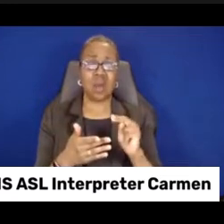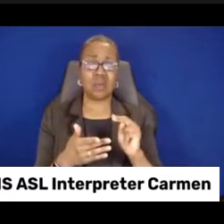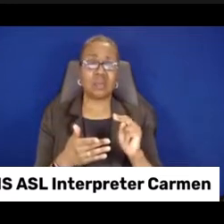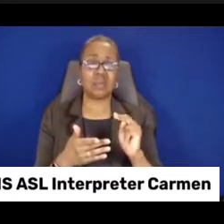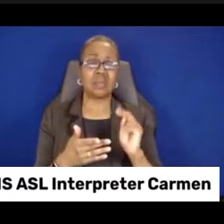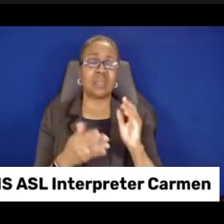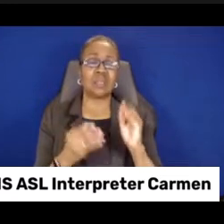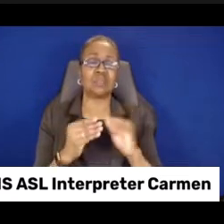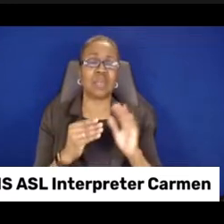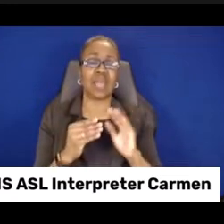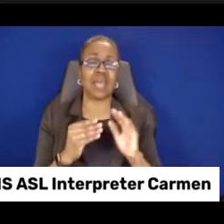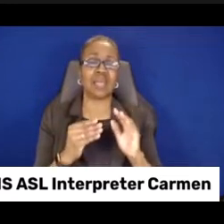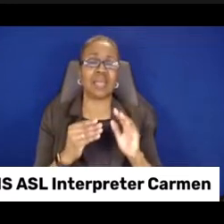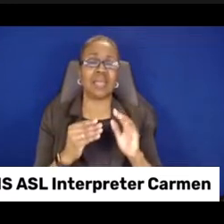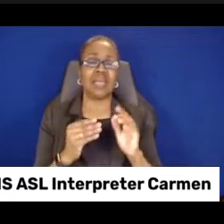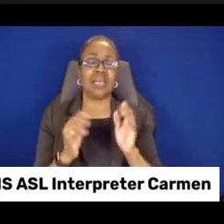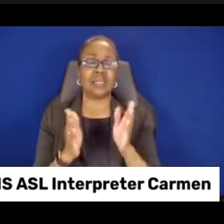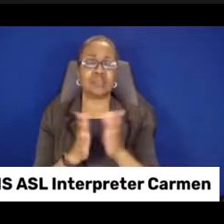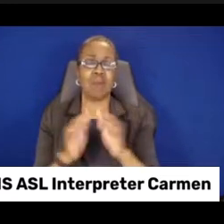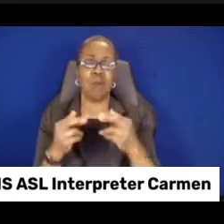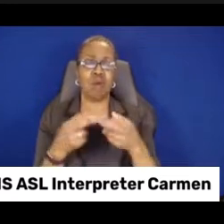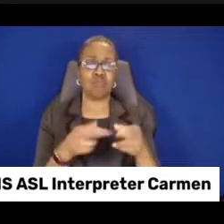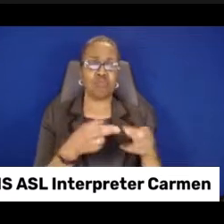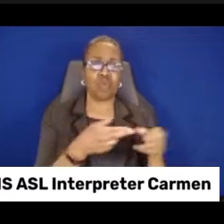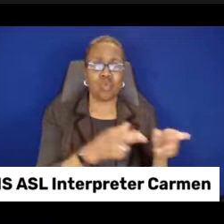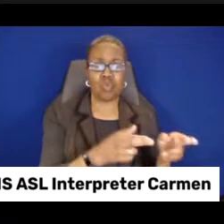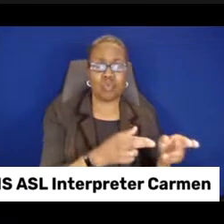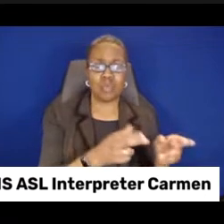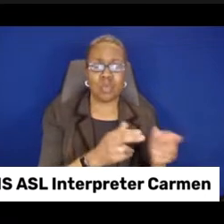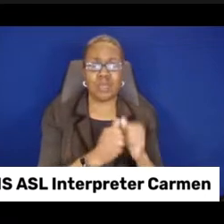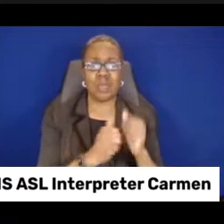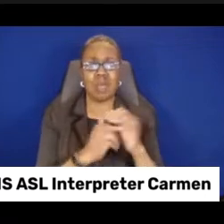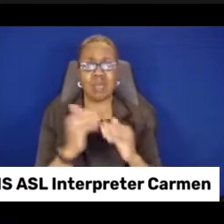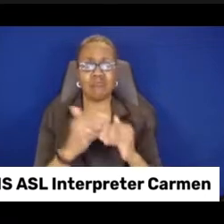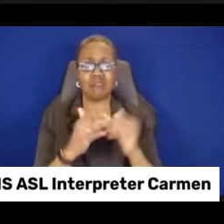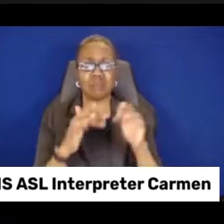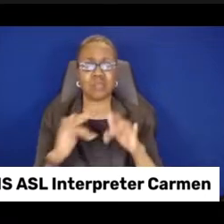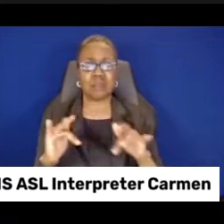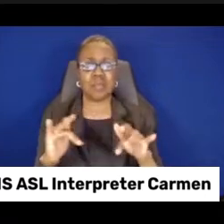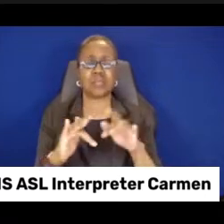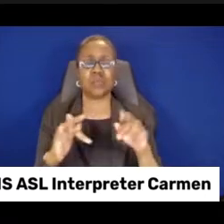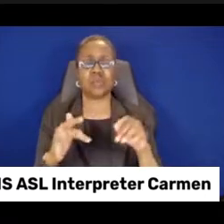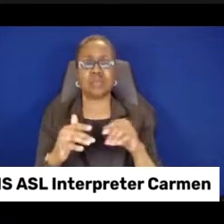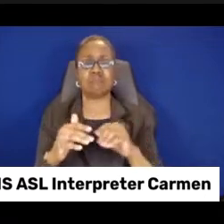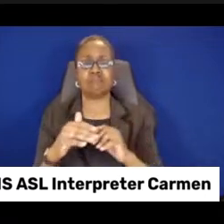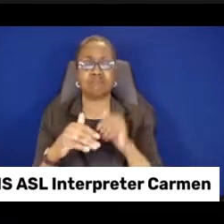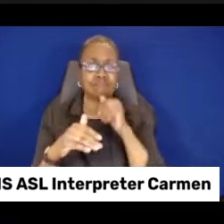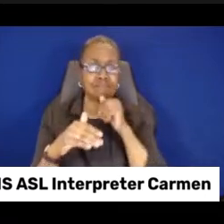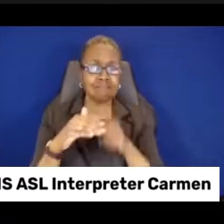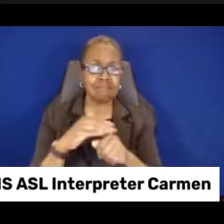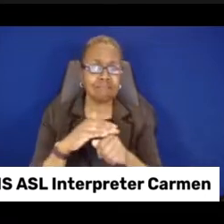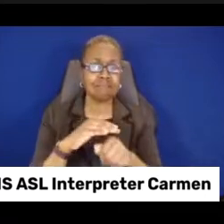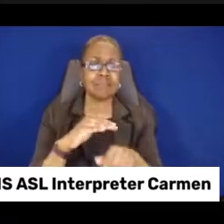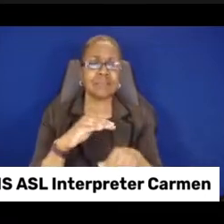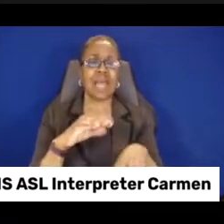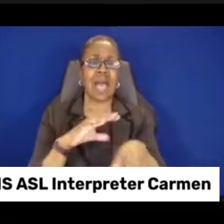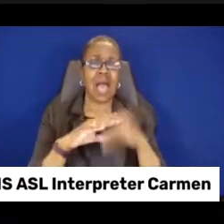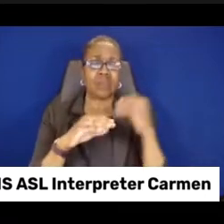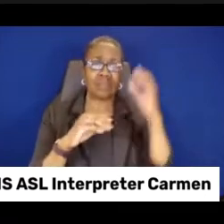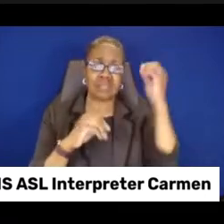like a series of little rooms, with comfortable spaces that you can retreat to out of the sun and sit